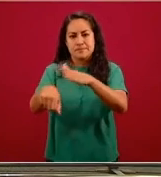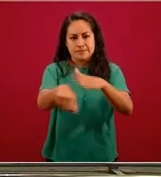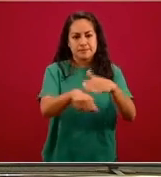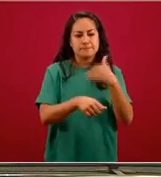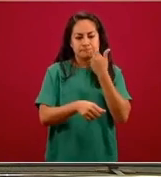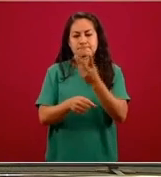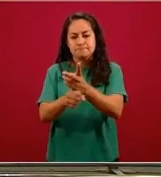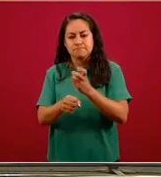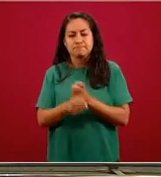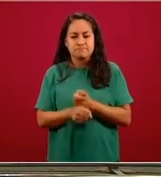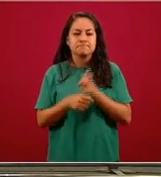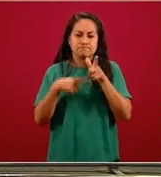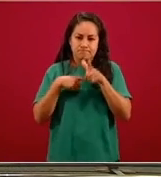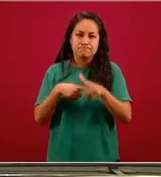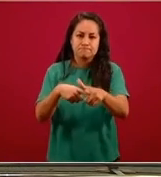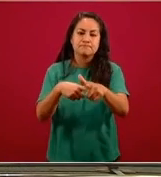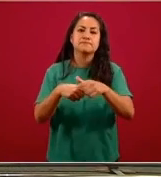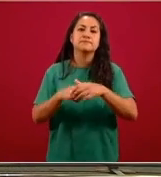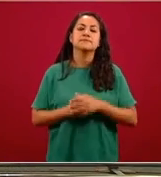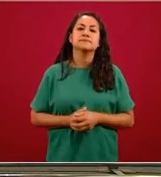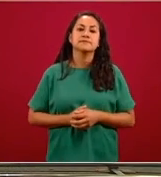call for health professionals.